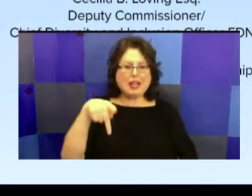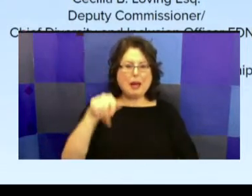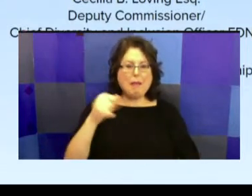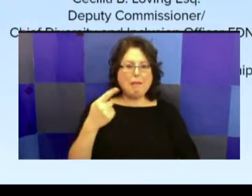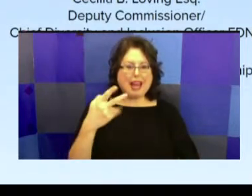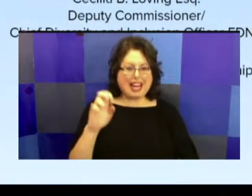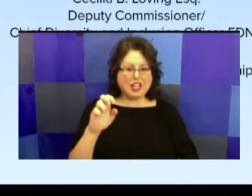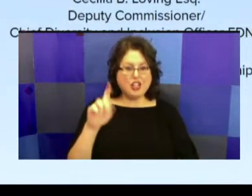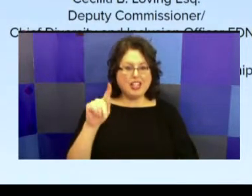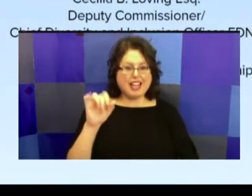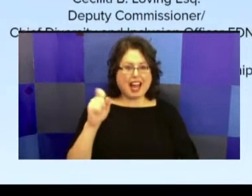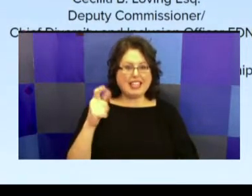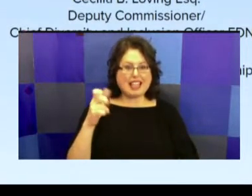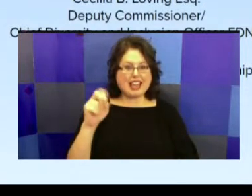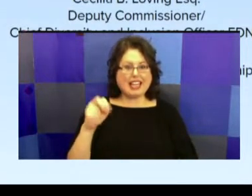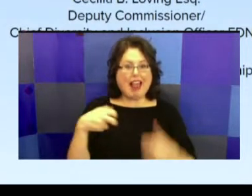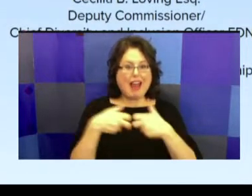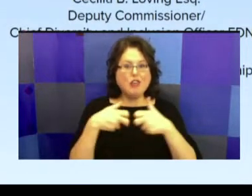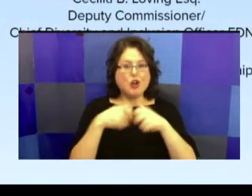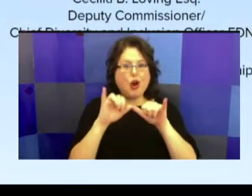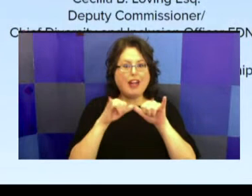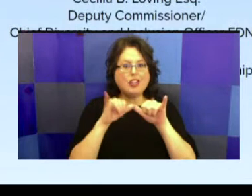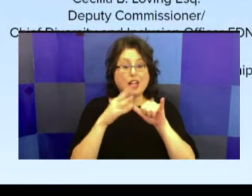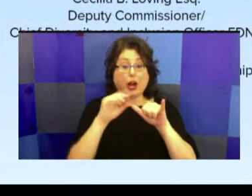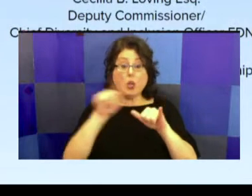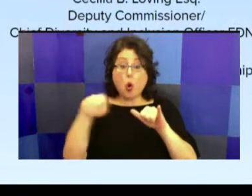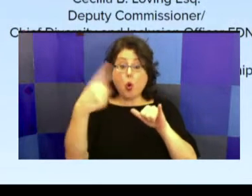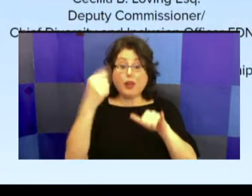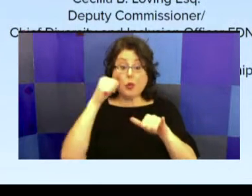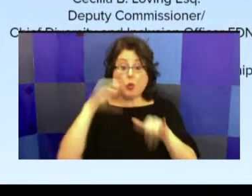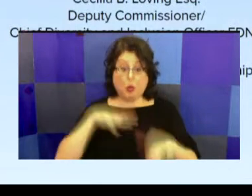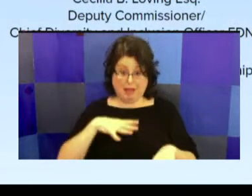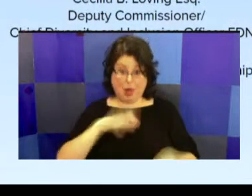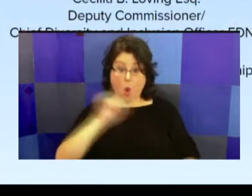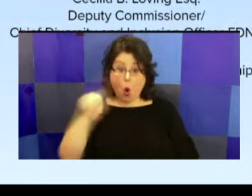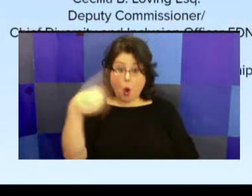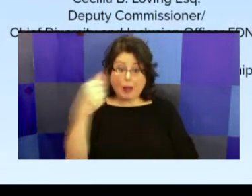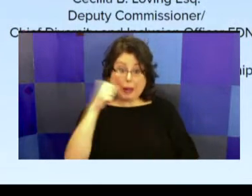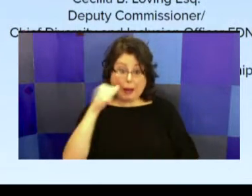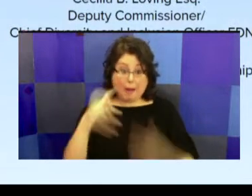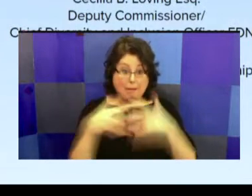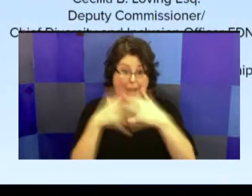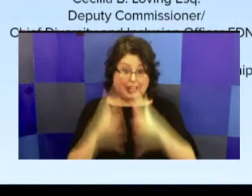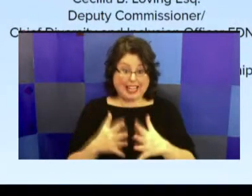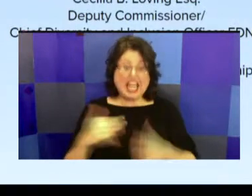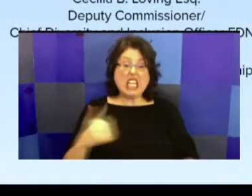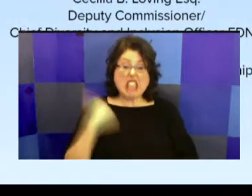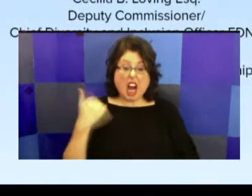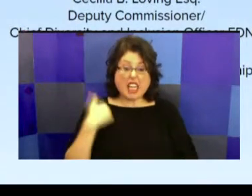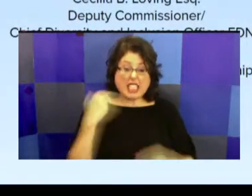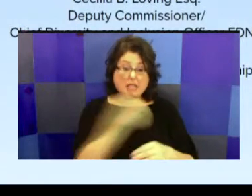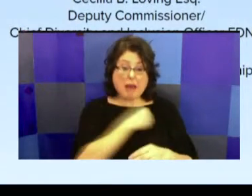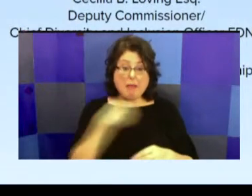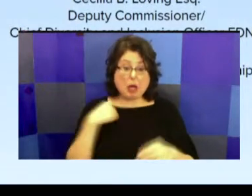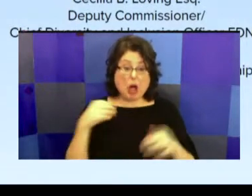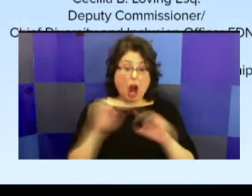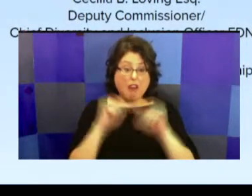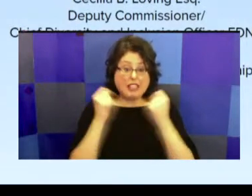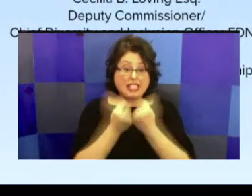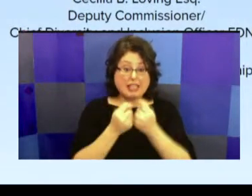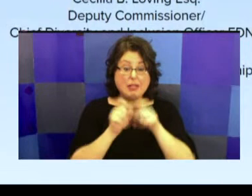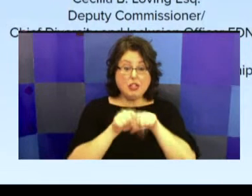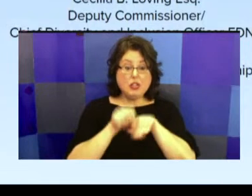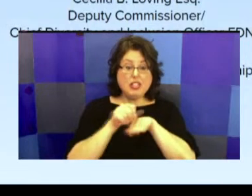an electrical engineer and the only woman, only American, and youngest member of a team to send a fully